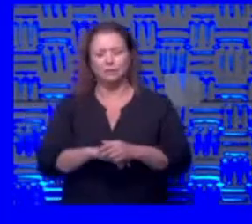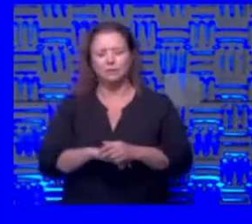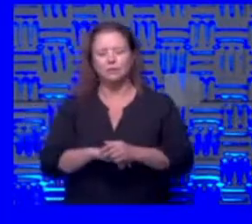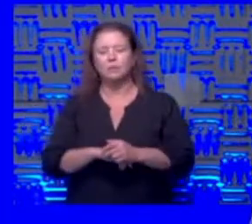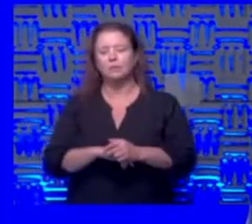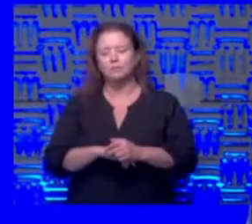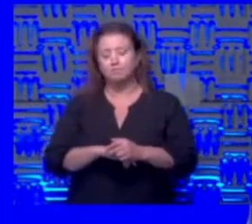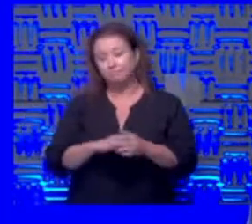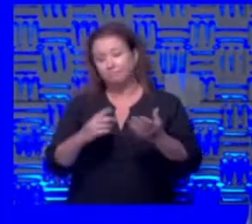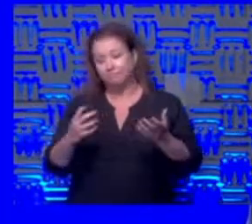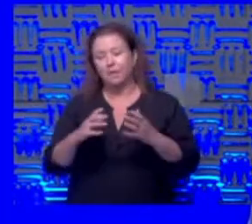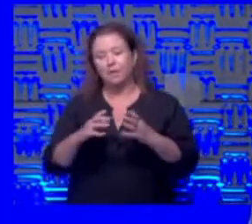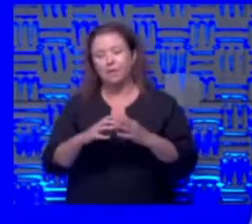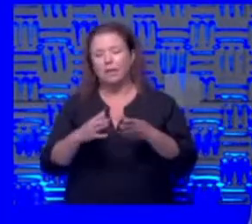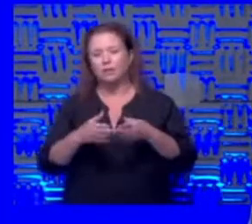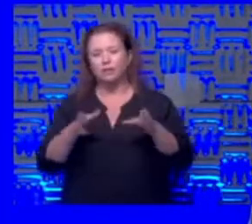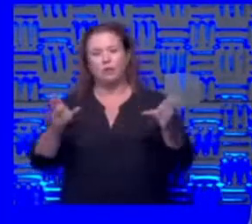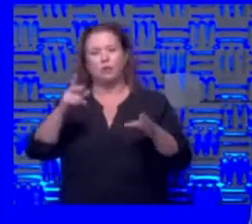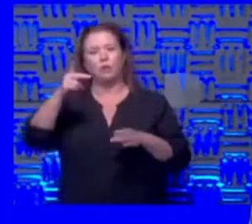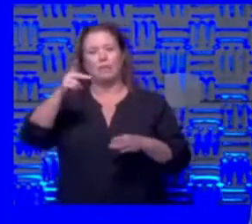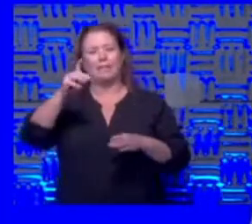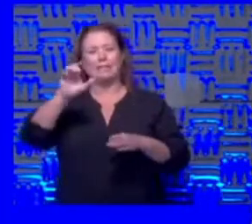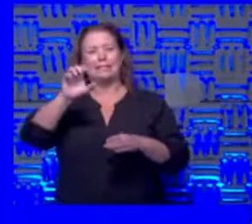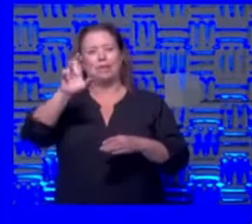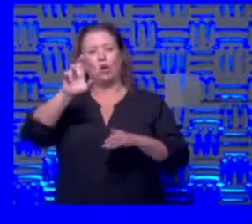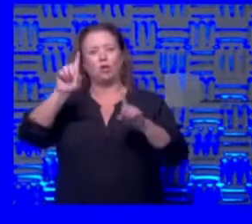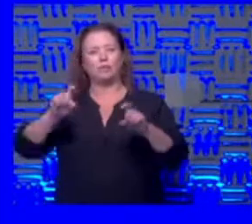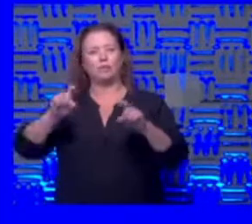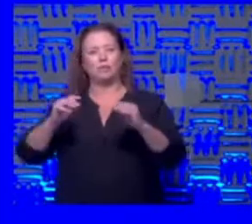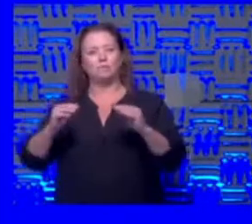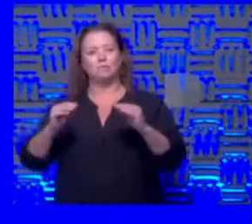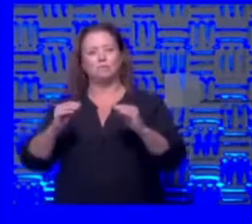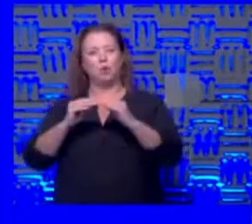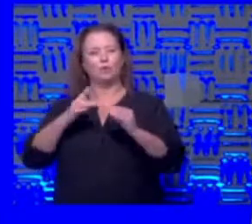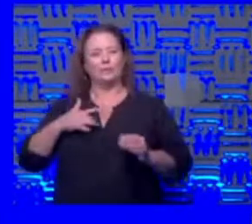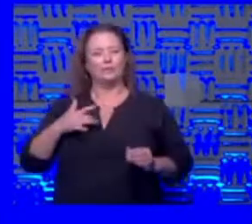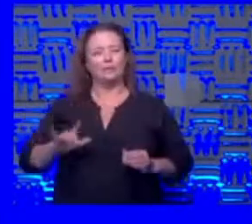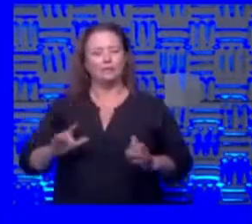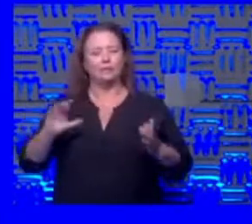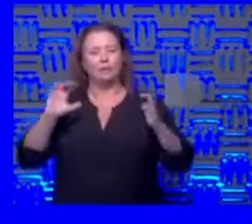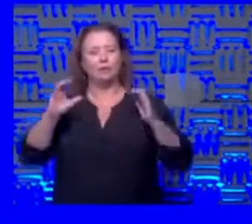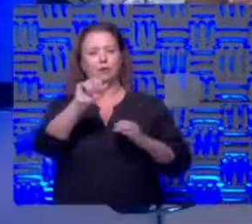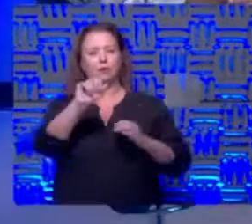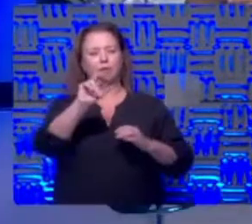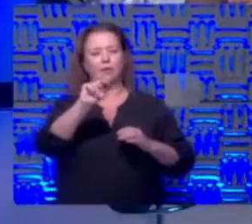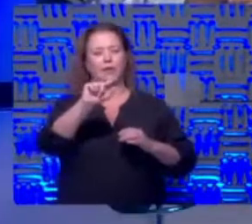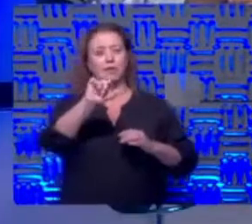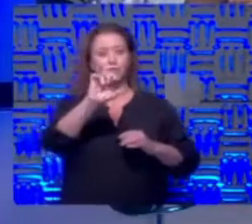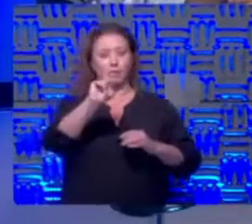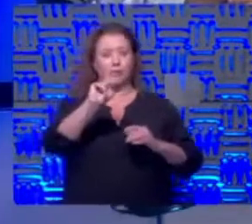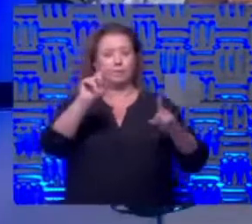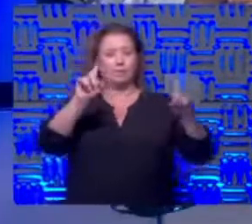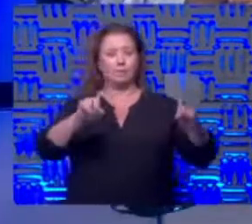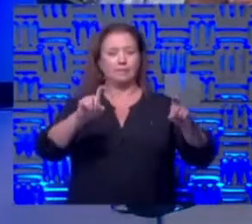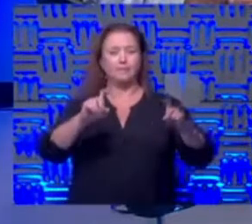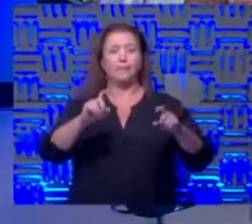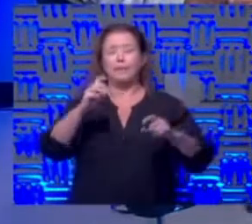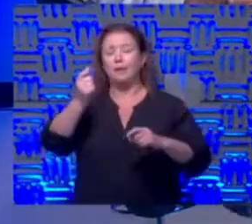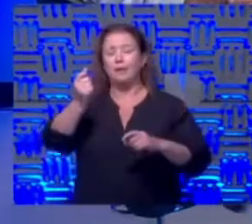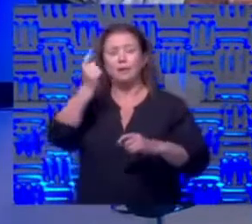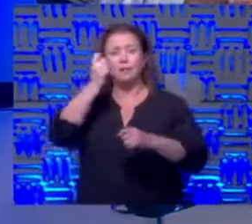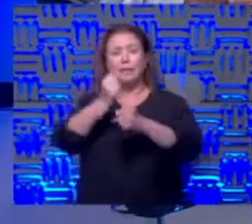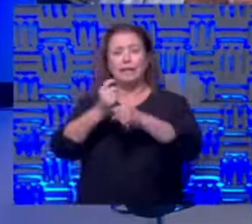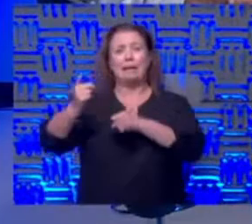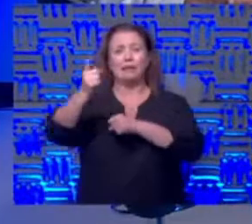that may be, and again, overall, PCR tests are probably going to be more sensitive than the antigen test. And this is going to look a lot different a year from now than it does